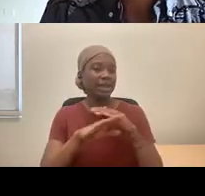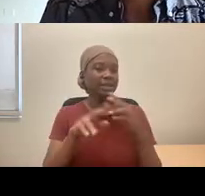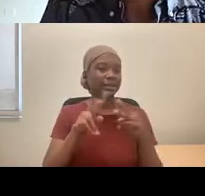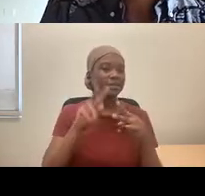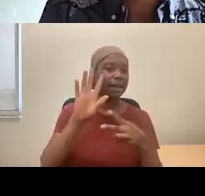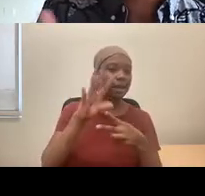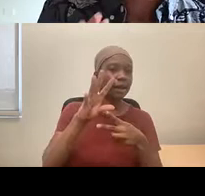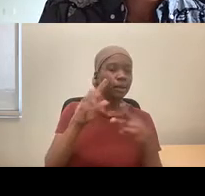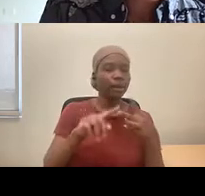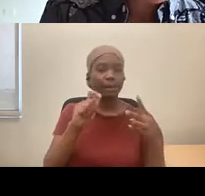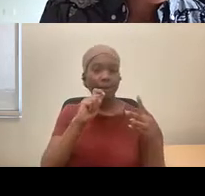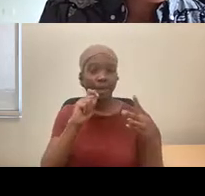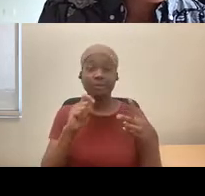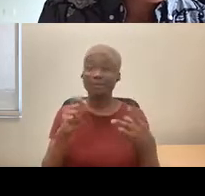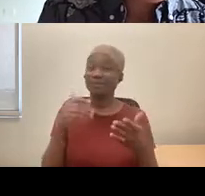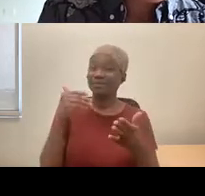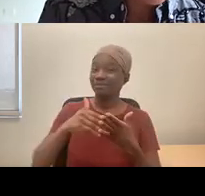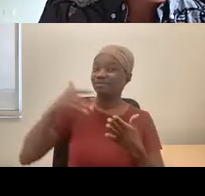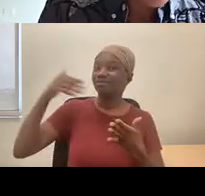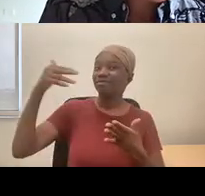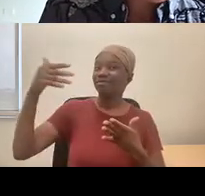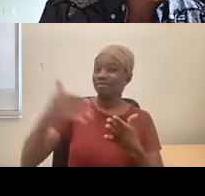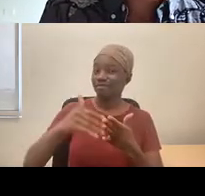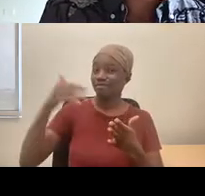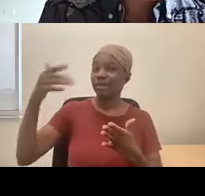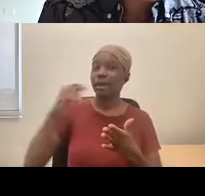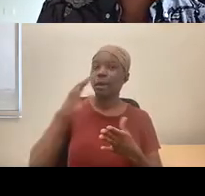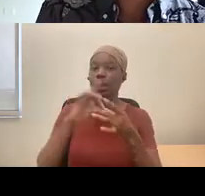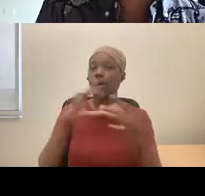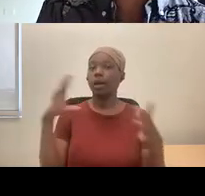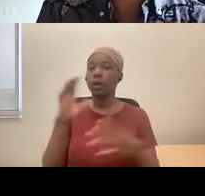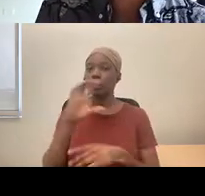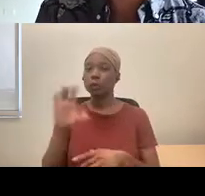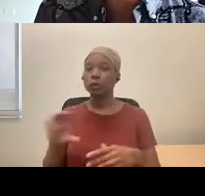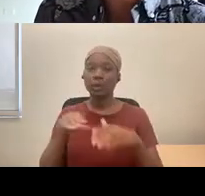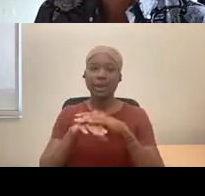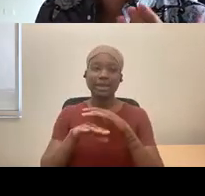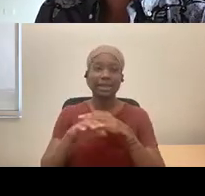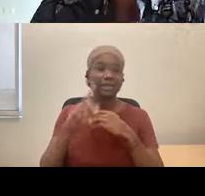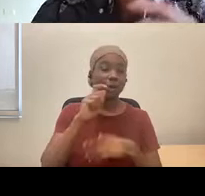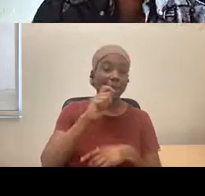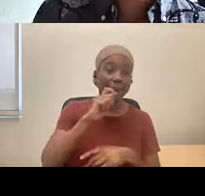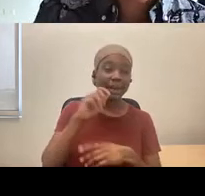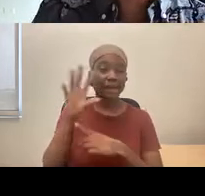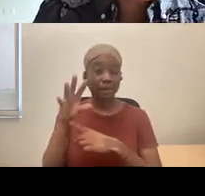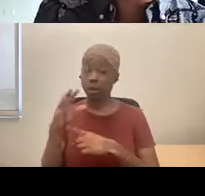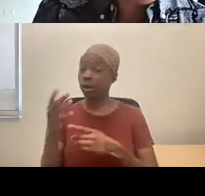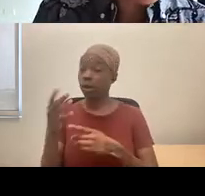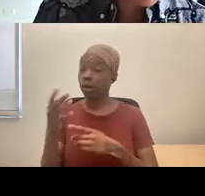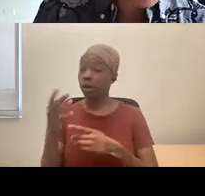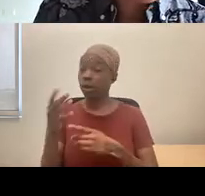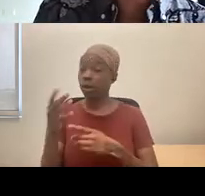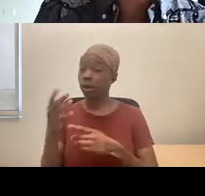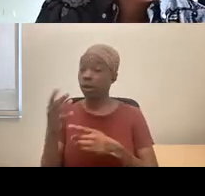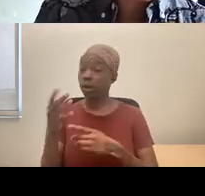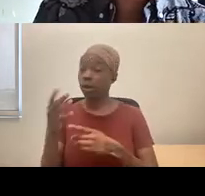I periodically will disable my Zoom like access to the microphone and camera. And then what happens is the next time I try to join a